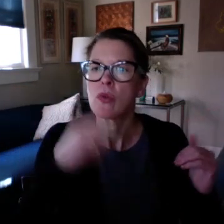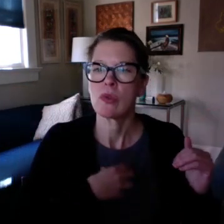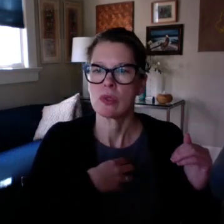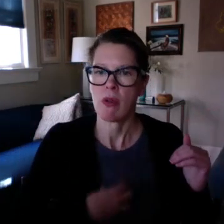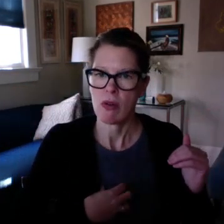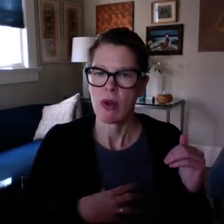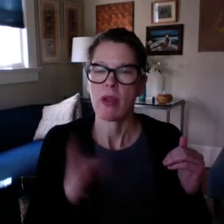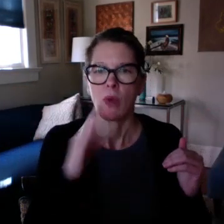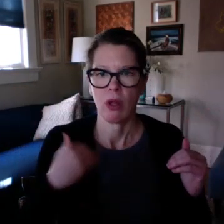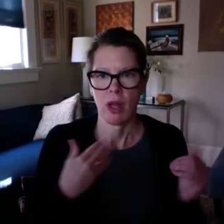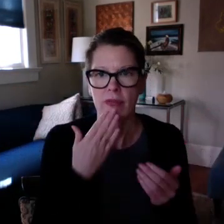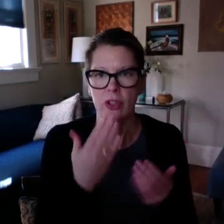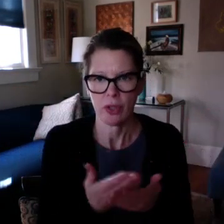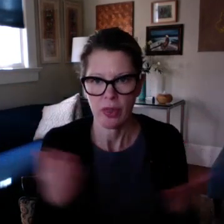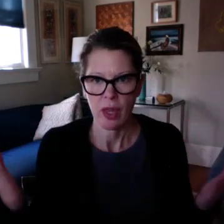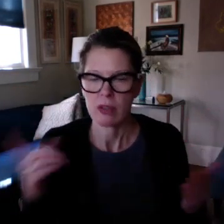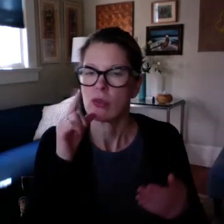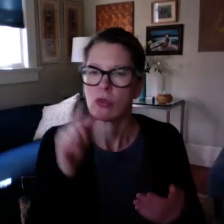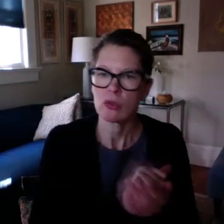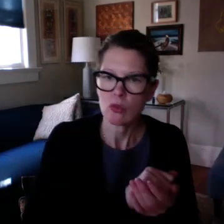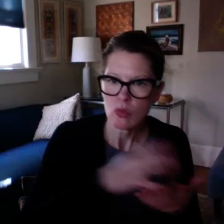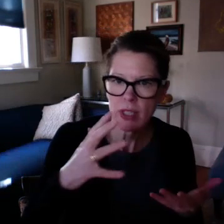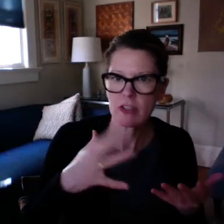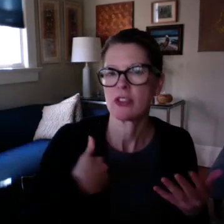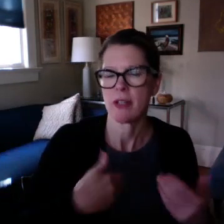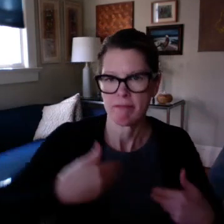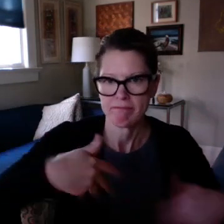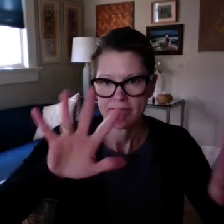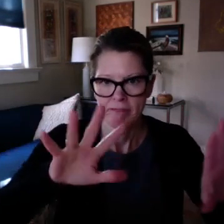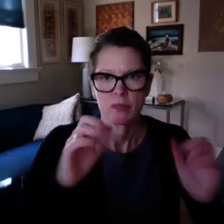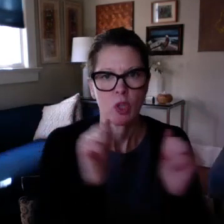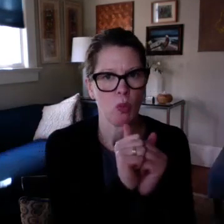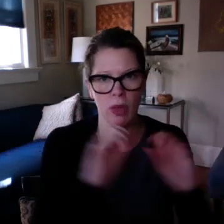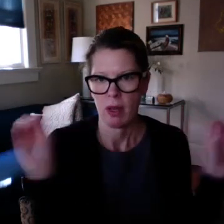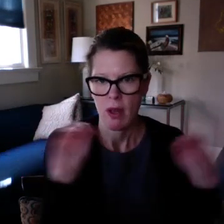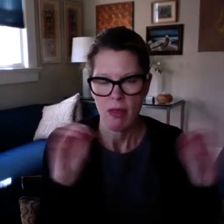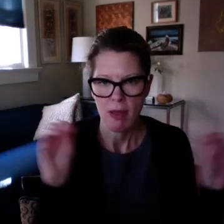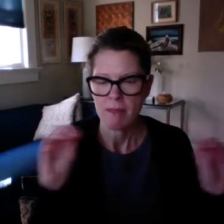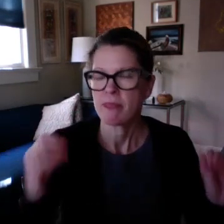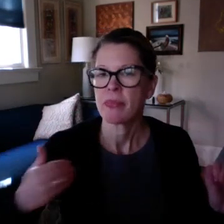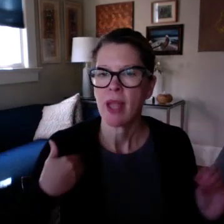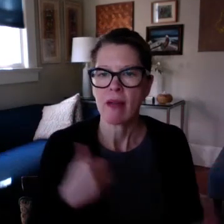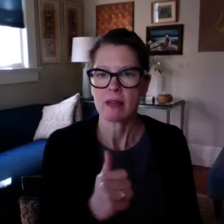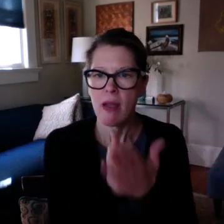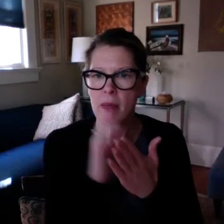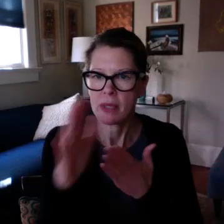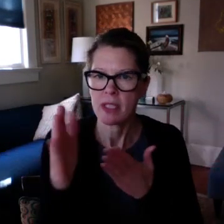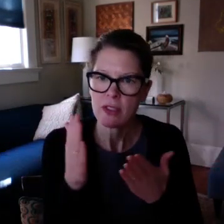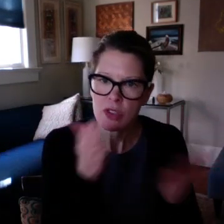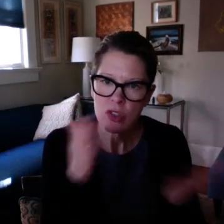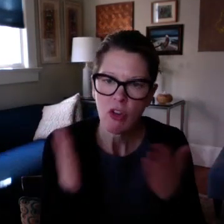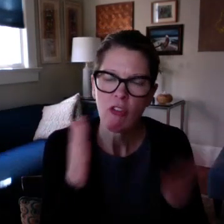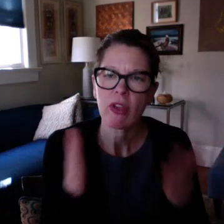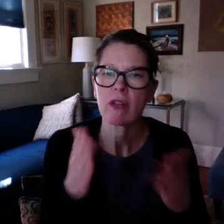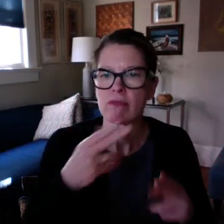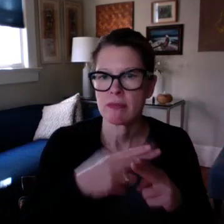things, and the rich he has sent away empty. He has come to the help of his servant Israel, for he